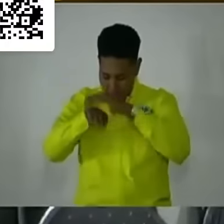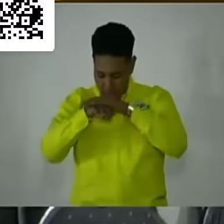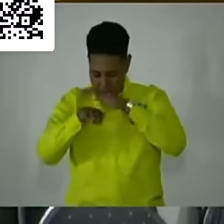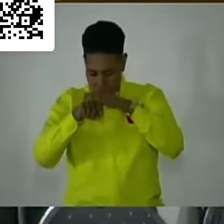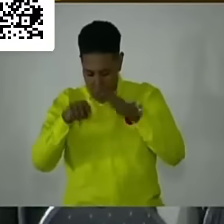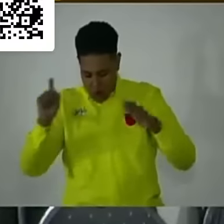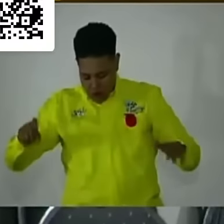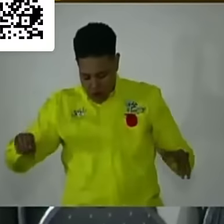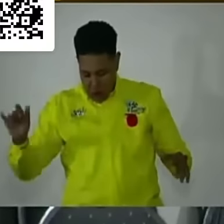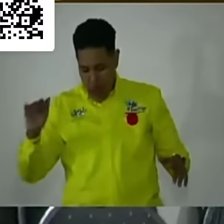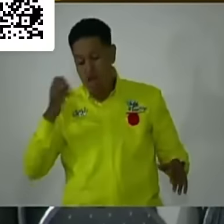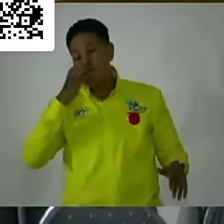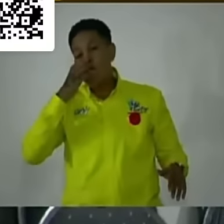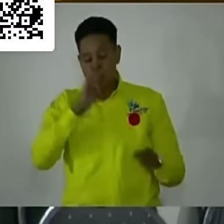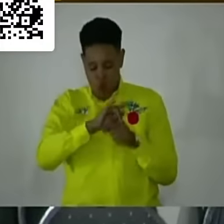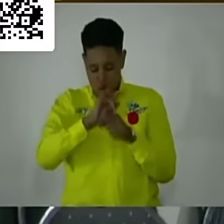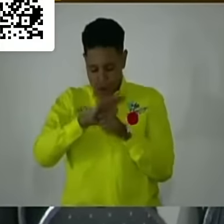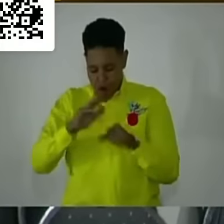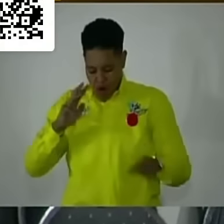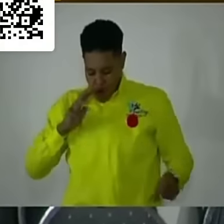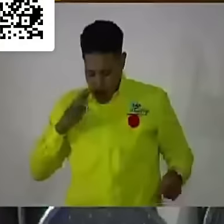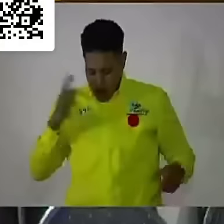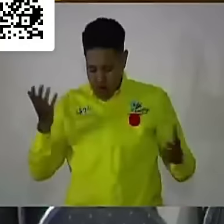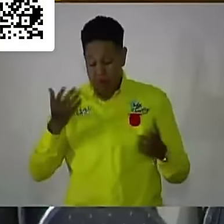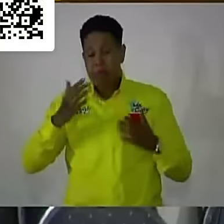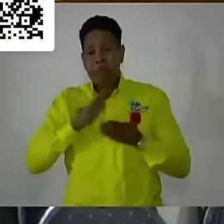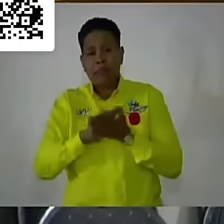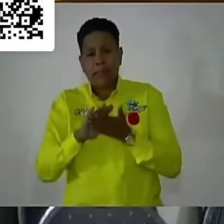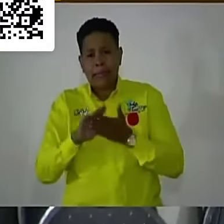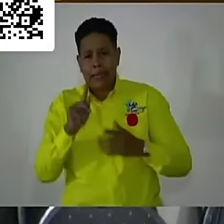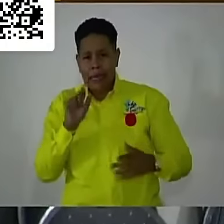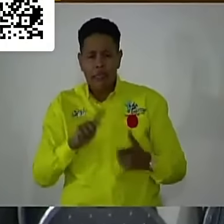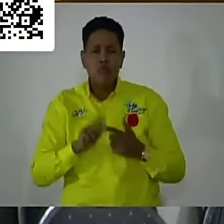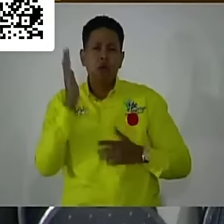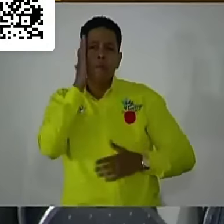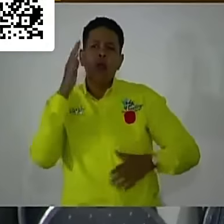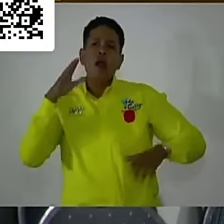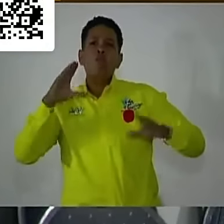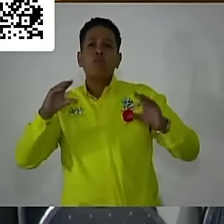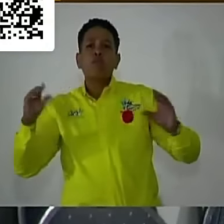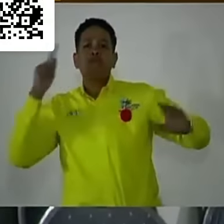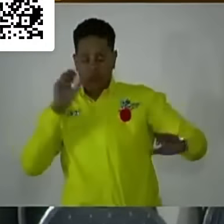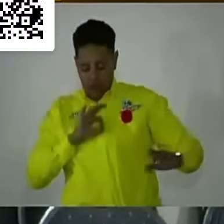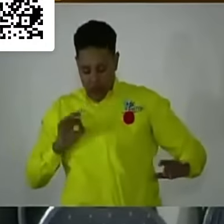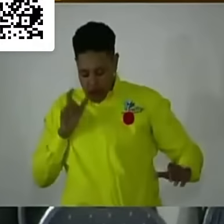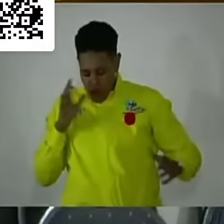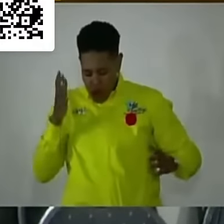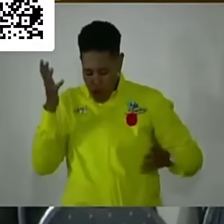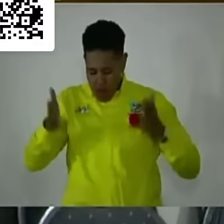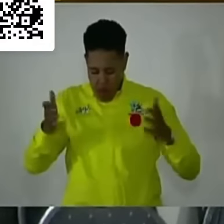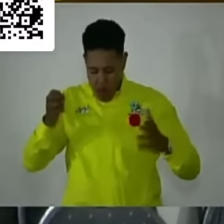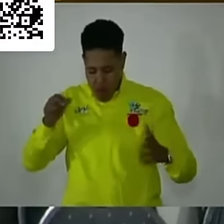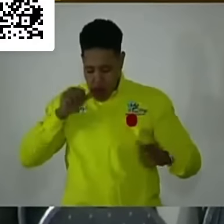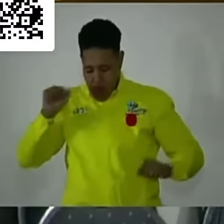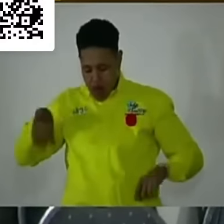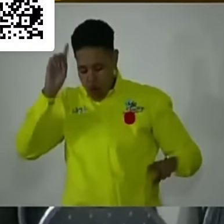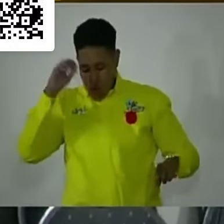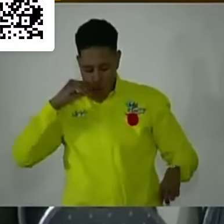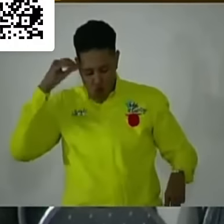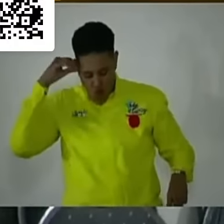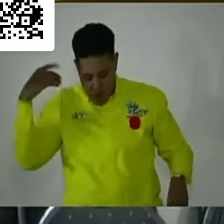to necessities like food, bottled water, hygiene, kits, and bedding for staff who may be stranded or unable to go